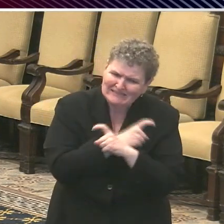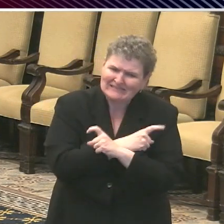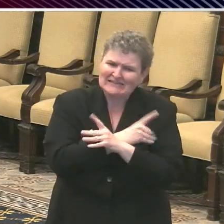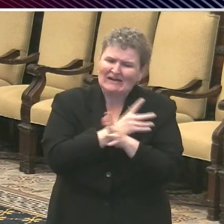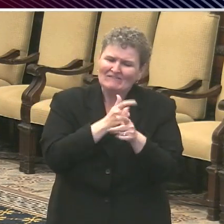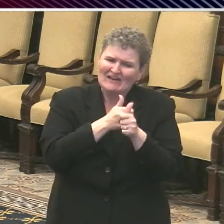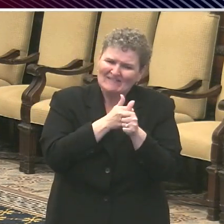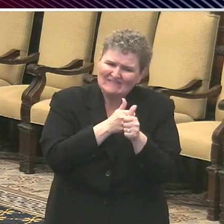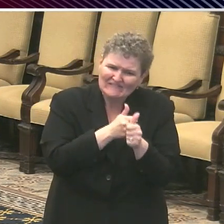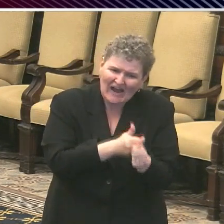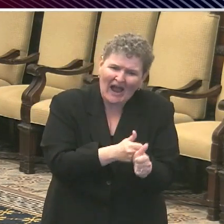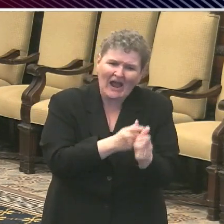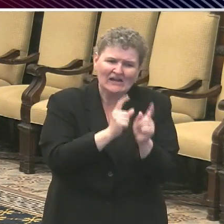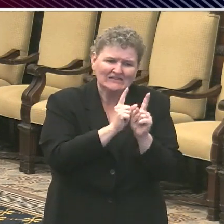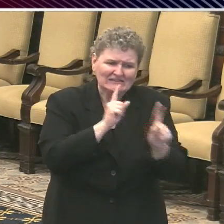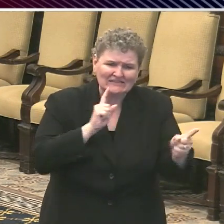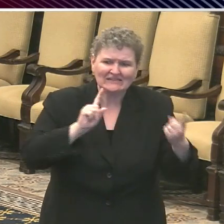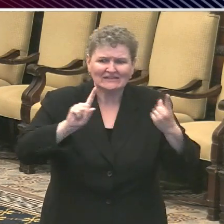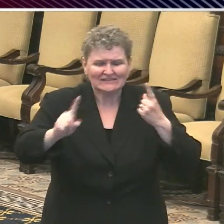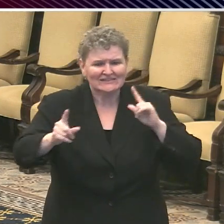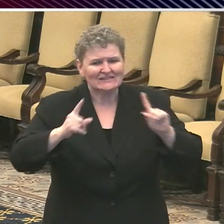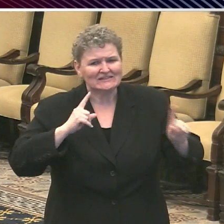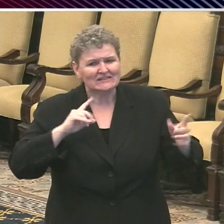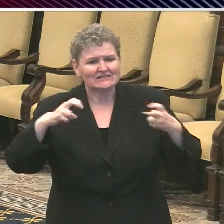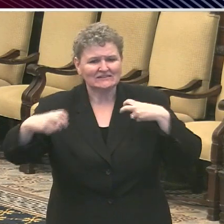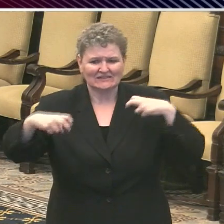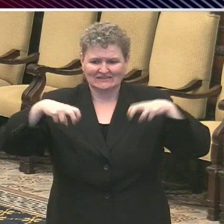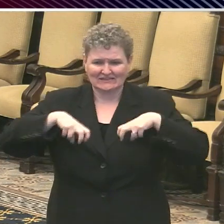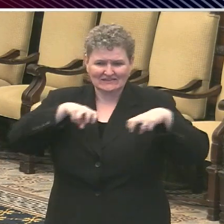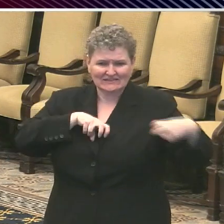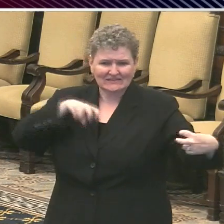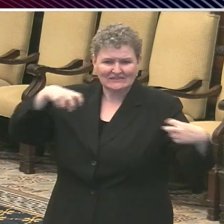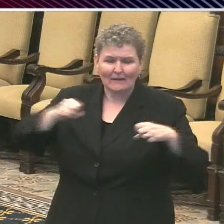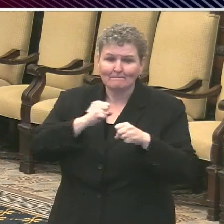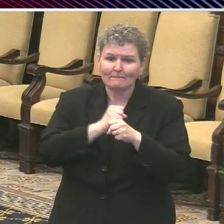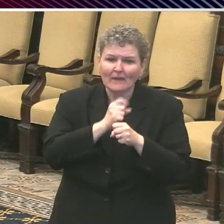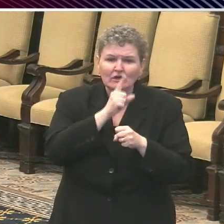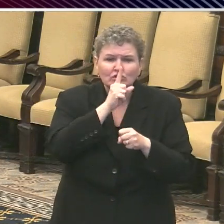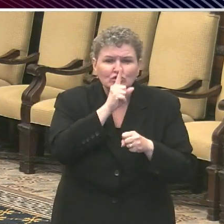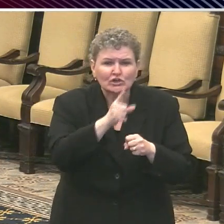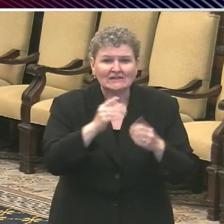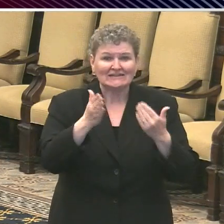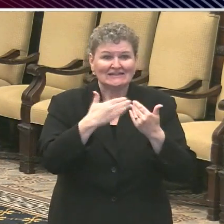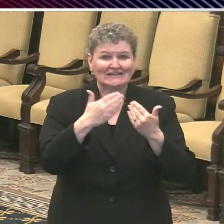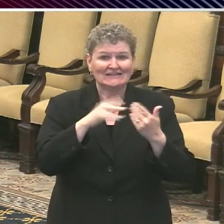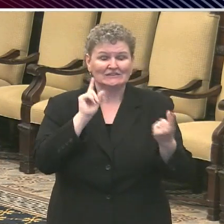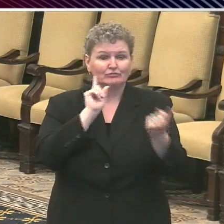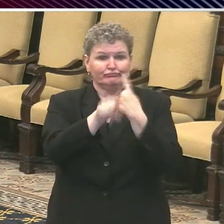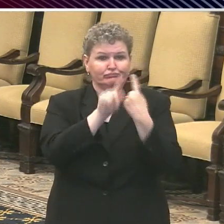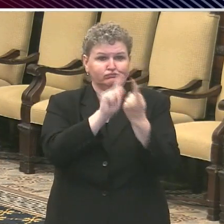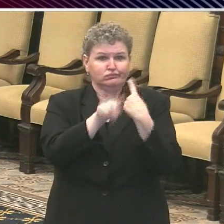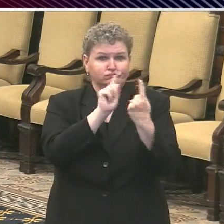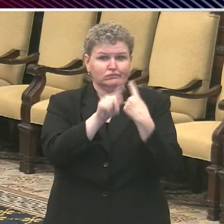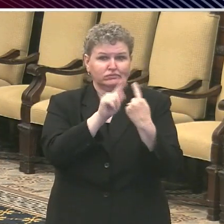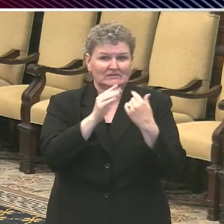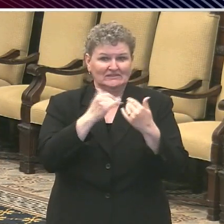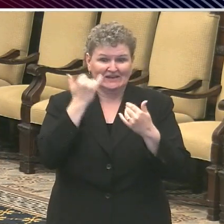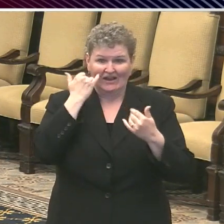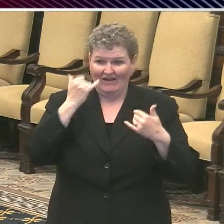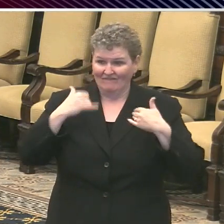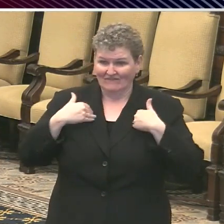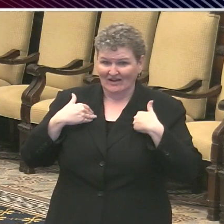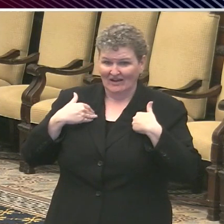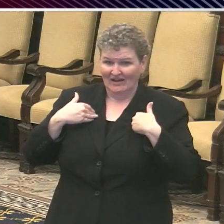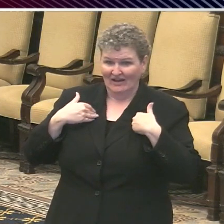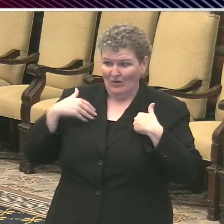to social distancing guidelines. But we also need to ensure that the public right of way is respected and that those with disabilities are not hindered. And we